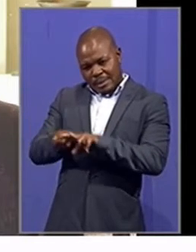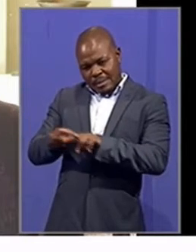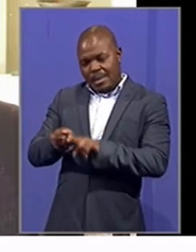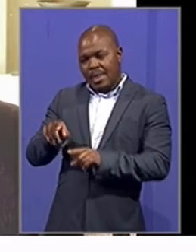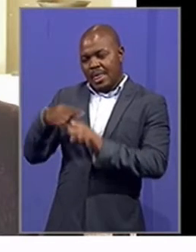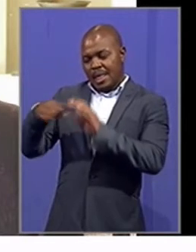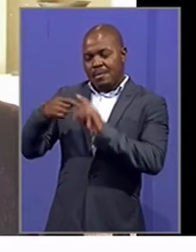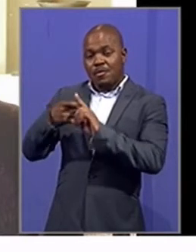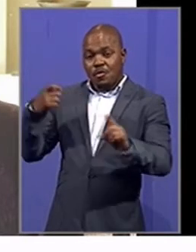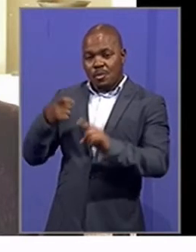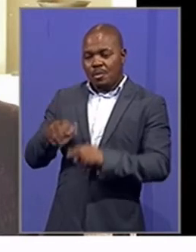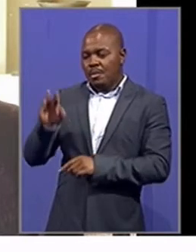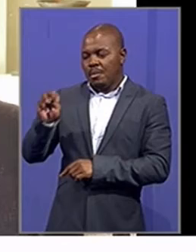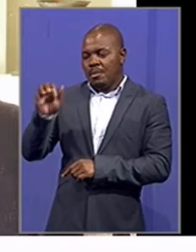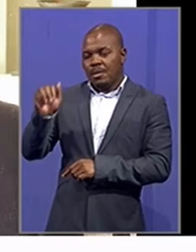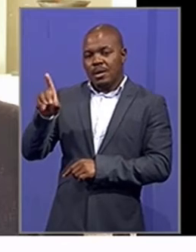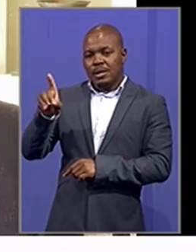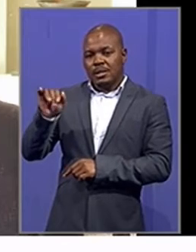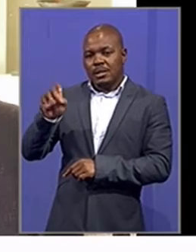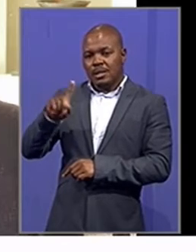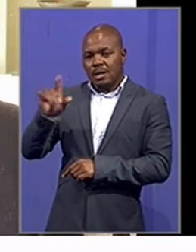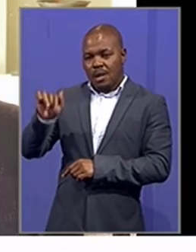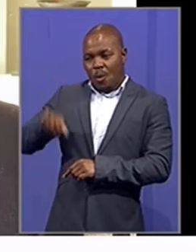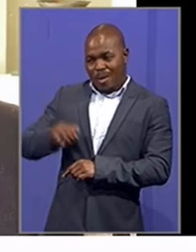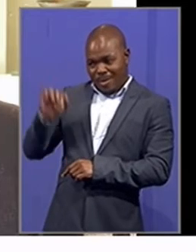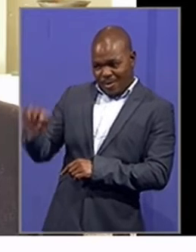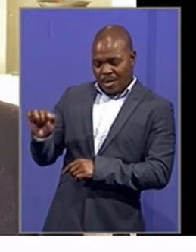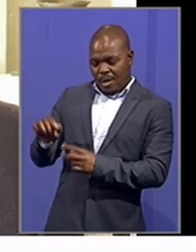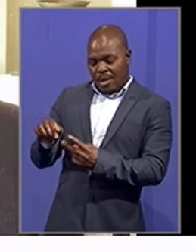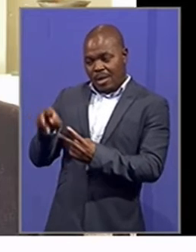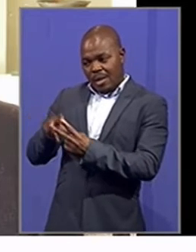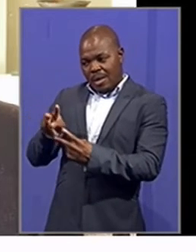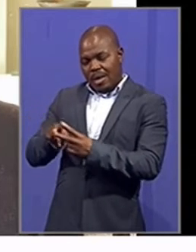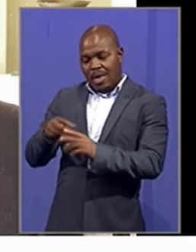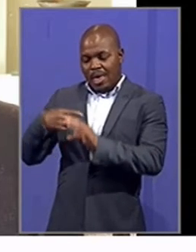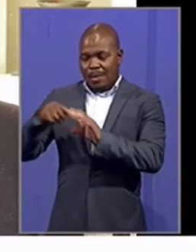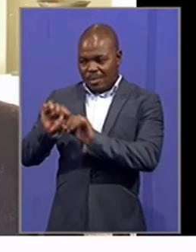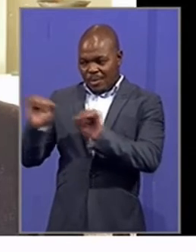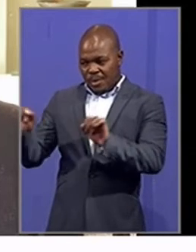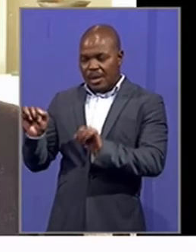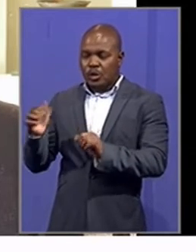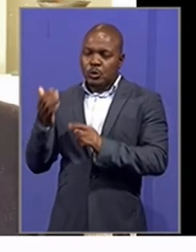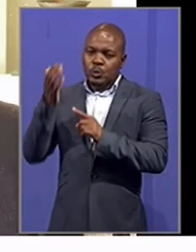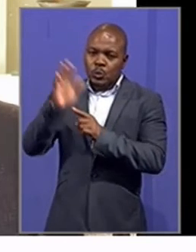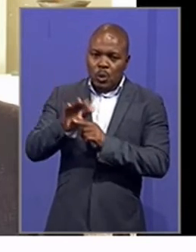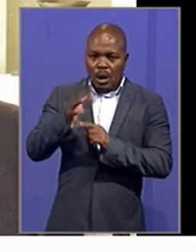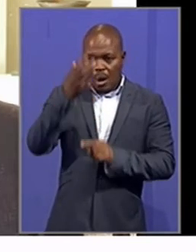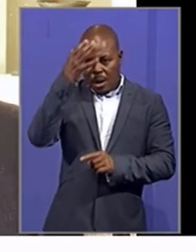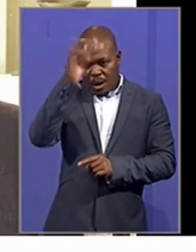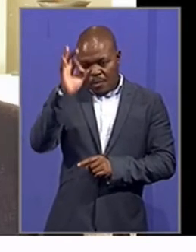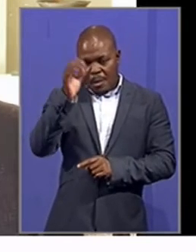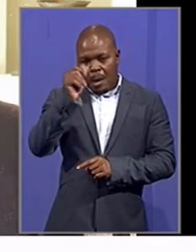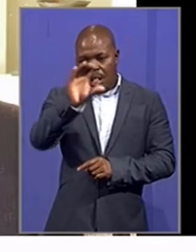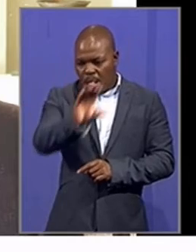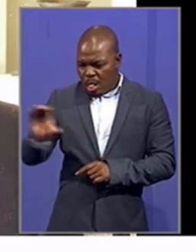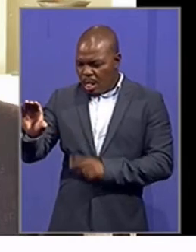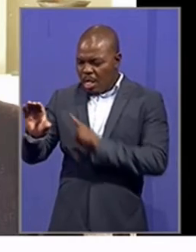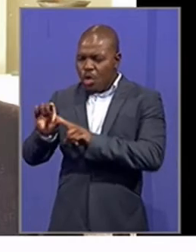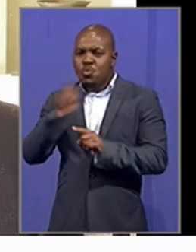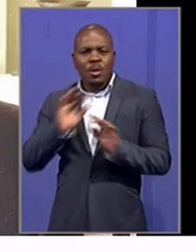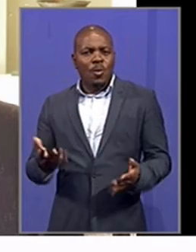coming from the wife of Matikizela that tells how such monies that were taken from government should be used, especially where